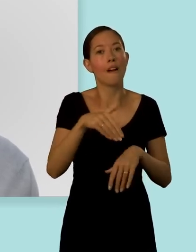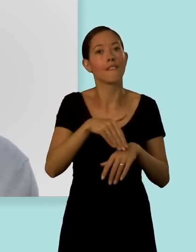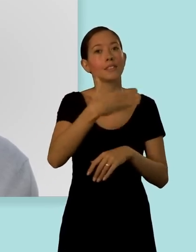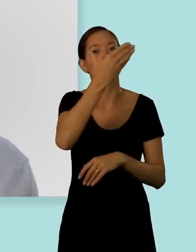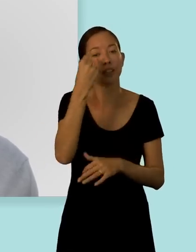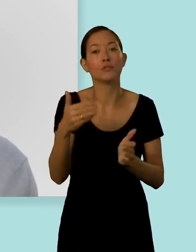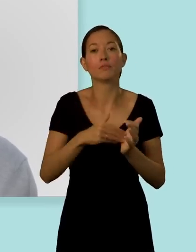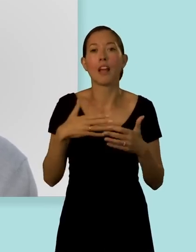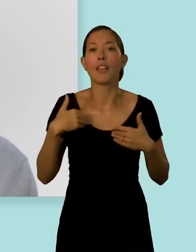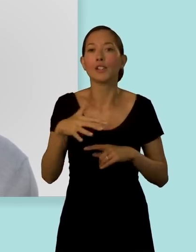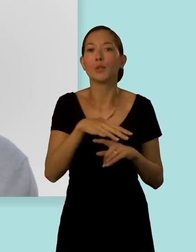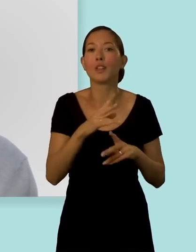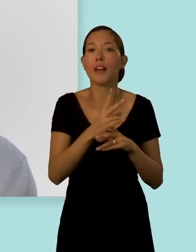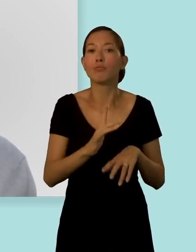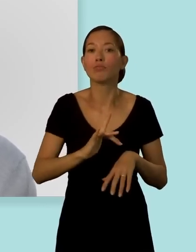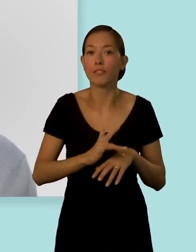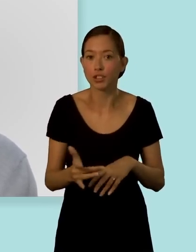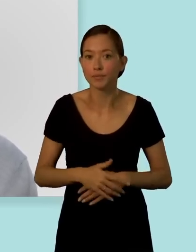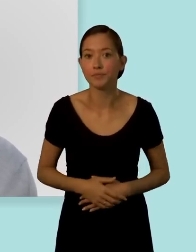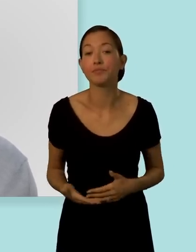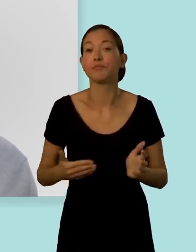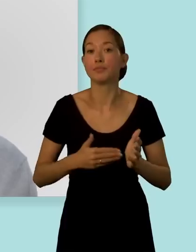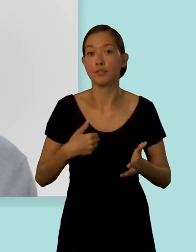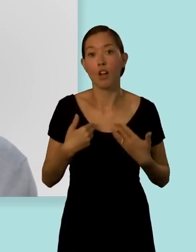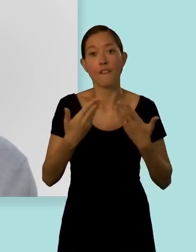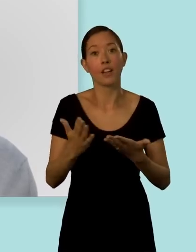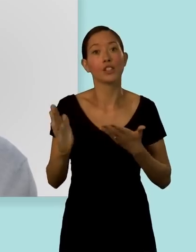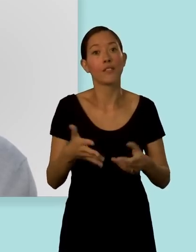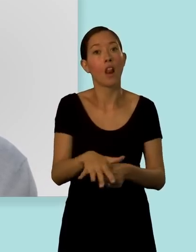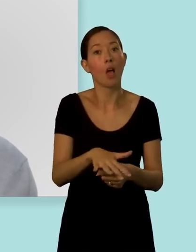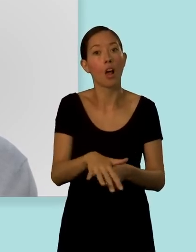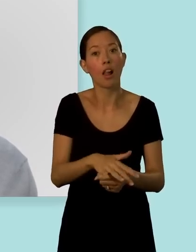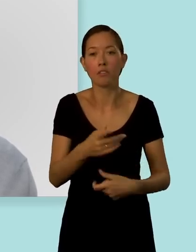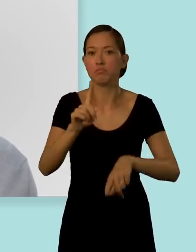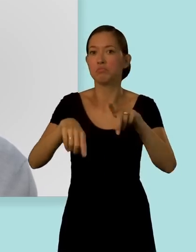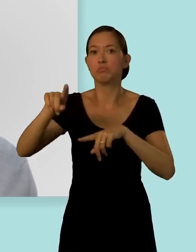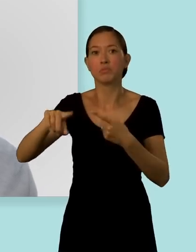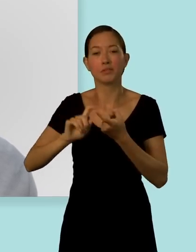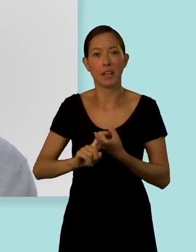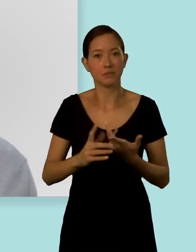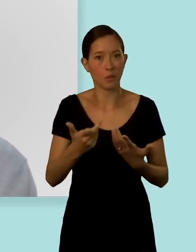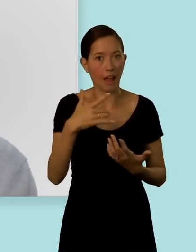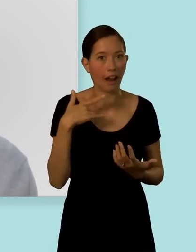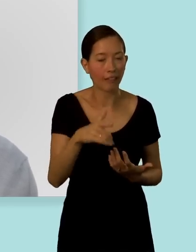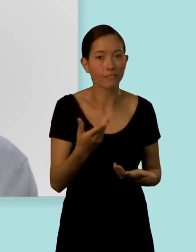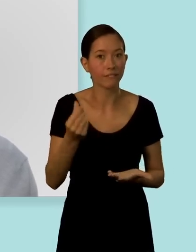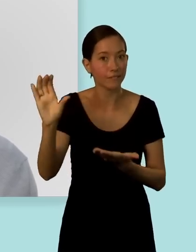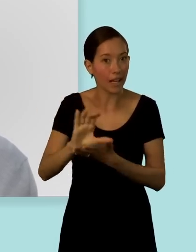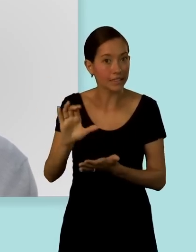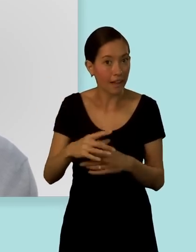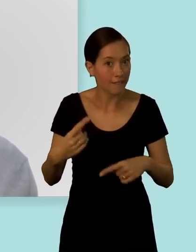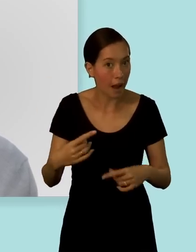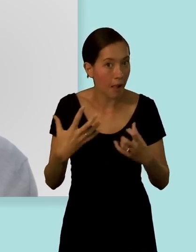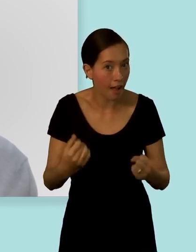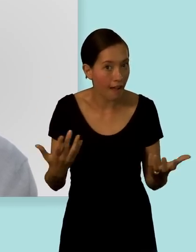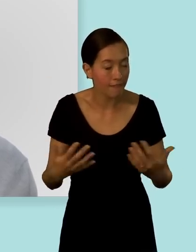our range of information resources for people affected by dementia, as well as health and social care professionals. We also